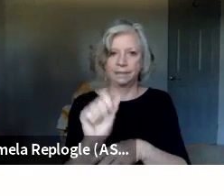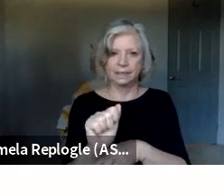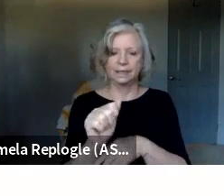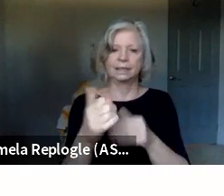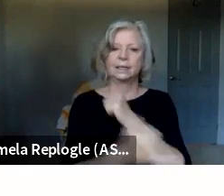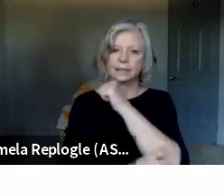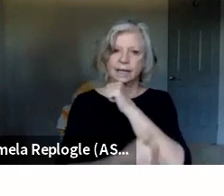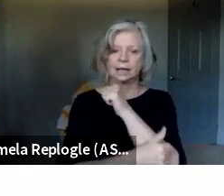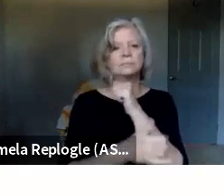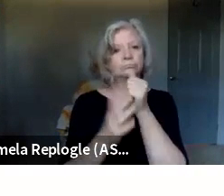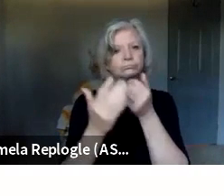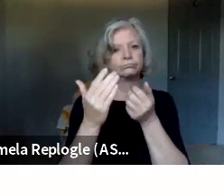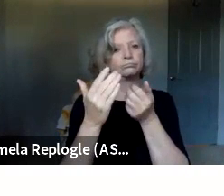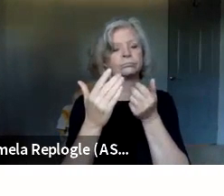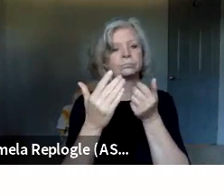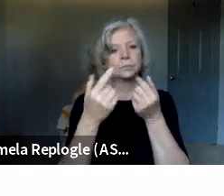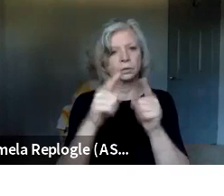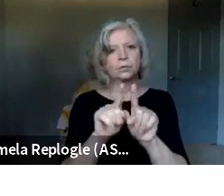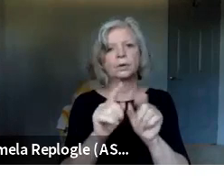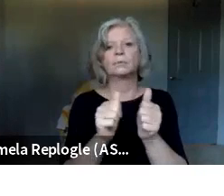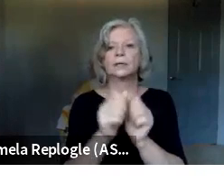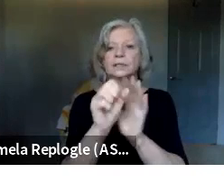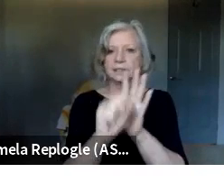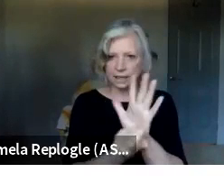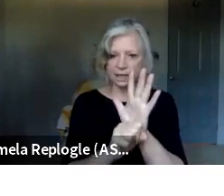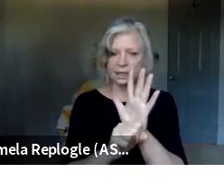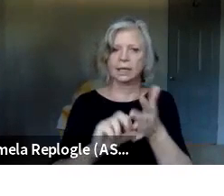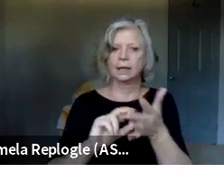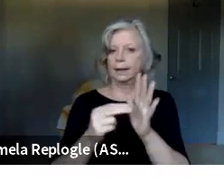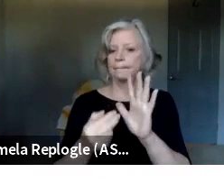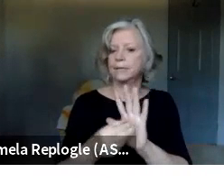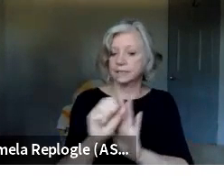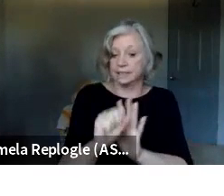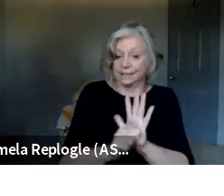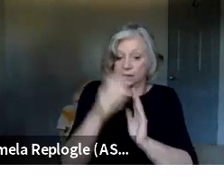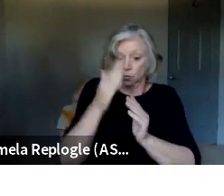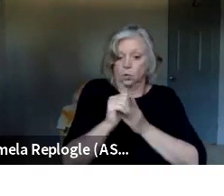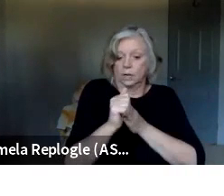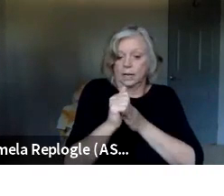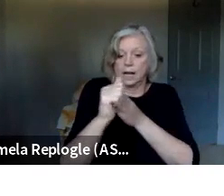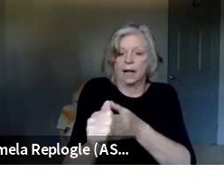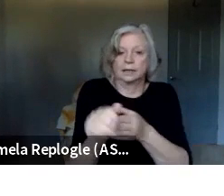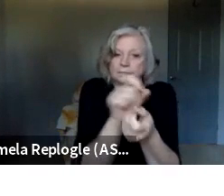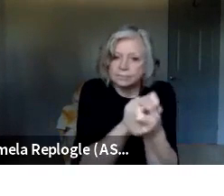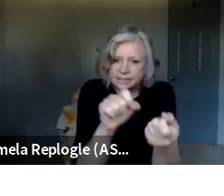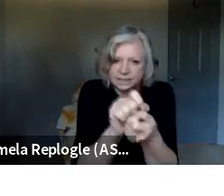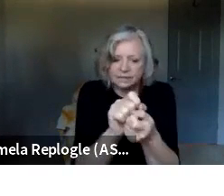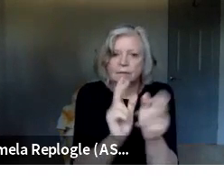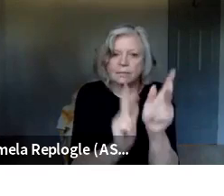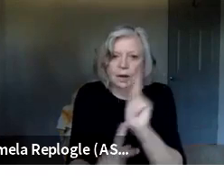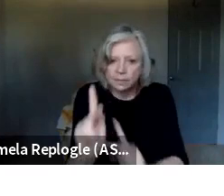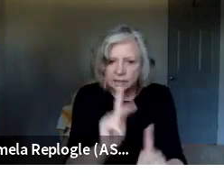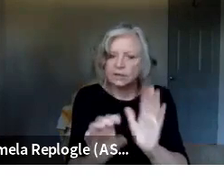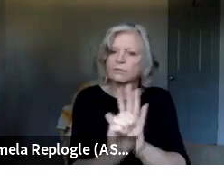restrictions. What we will see from the state will be guidance for specific populations and settings such as